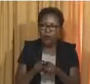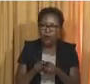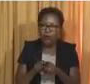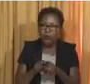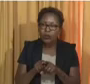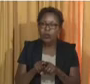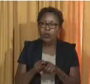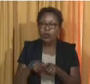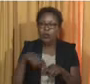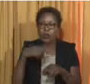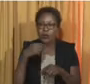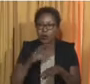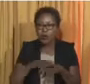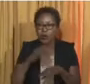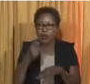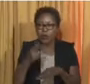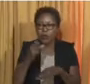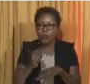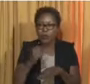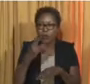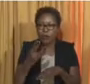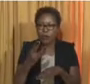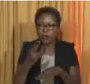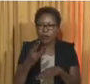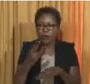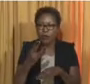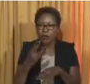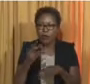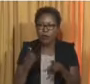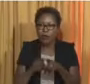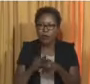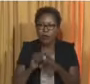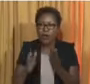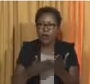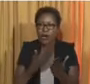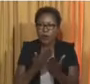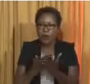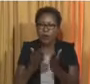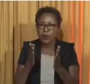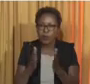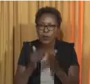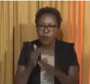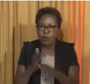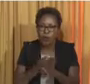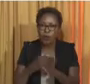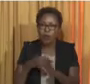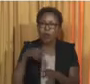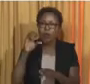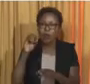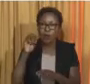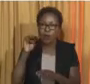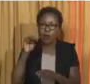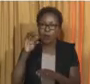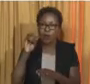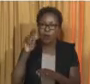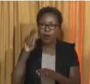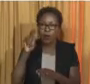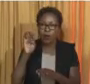254 and the cross appeal by Mr. Murara Omoke.